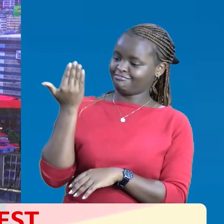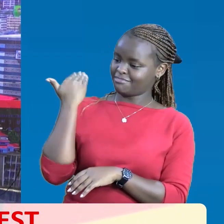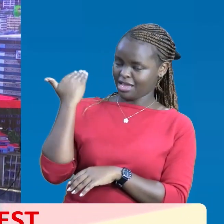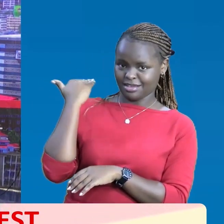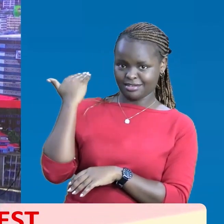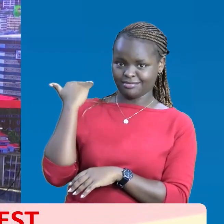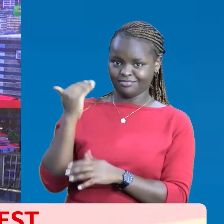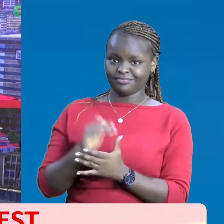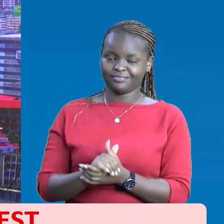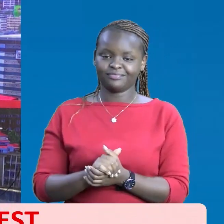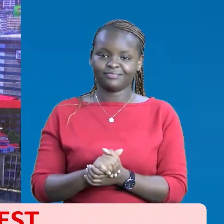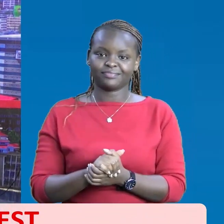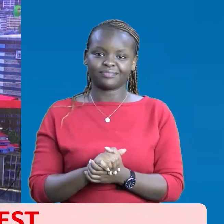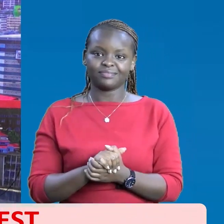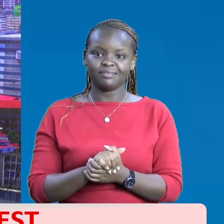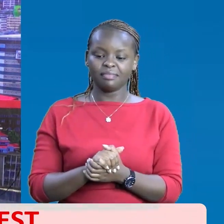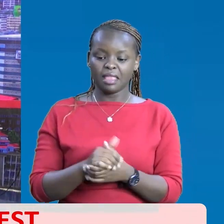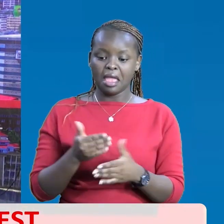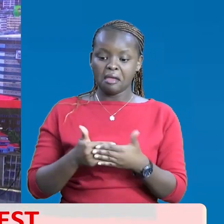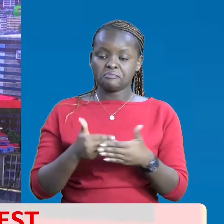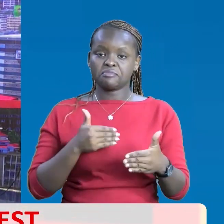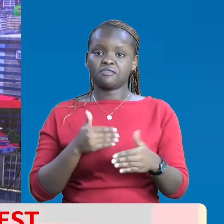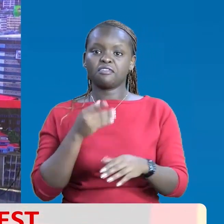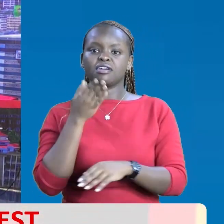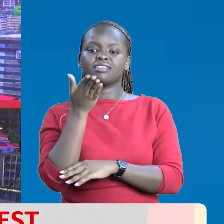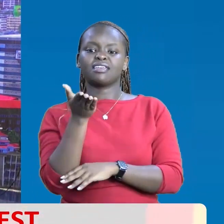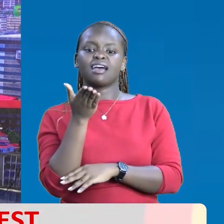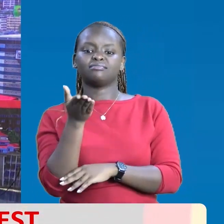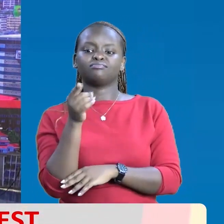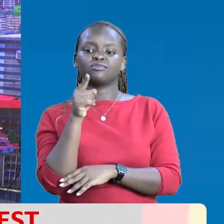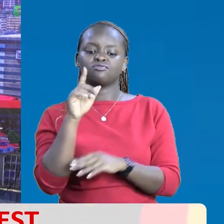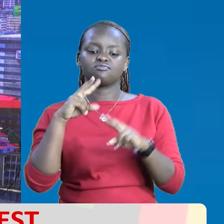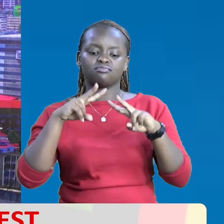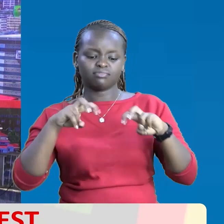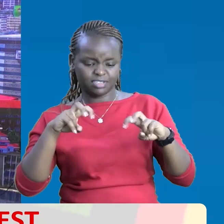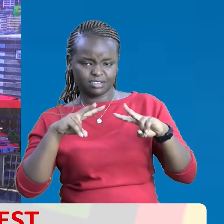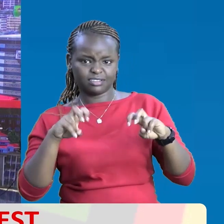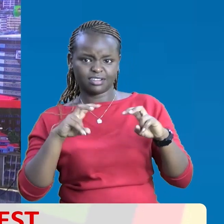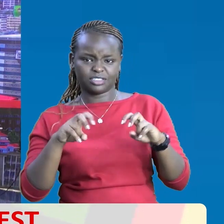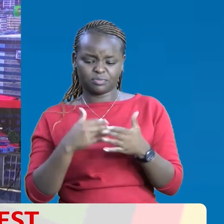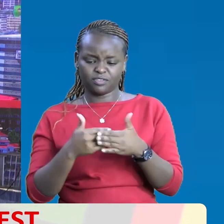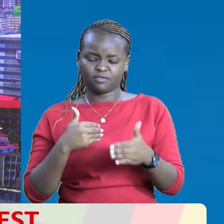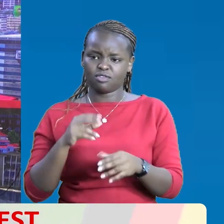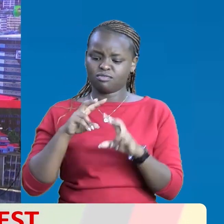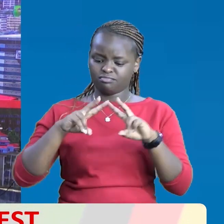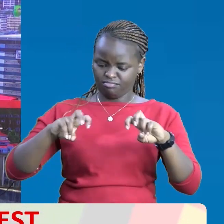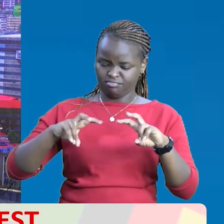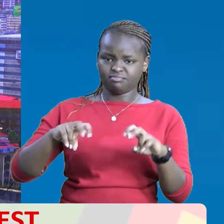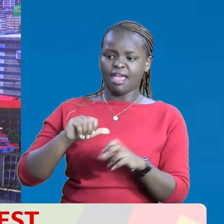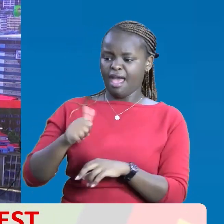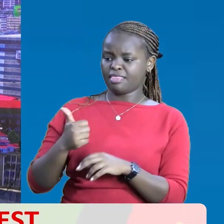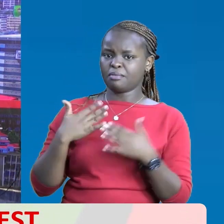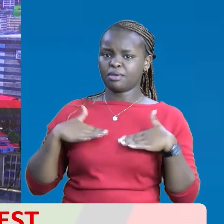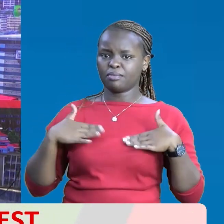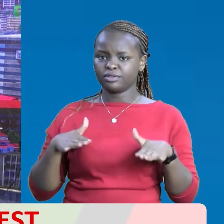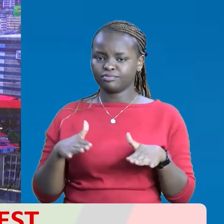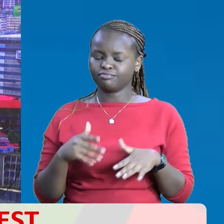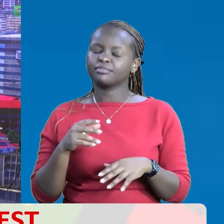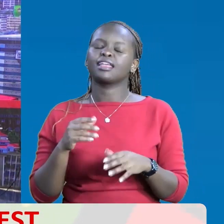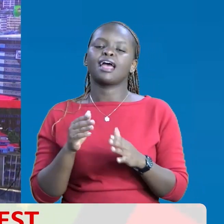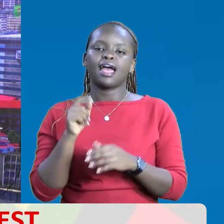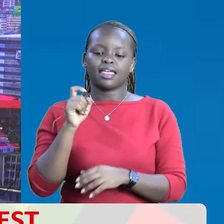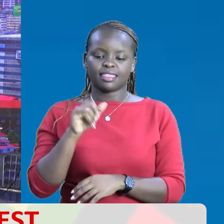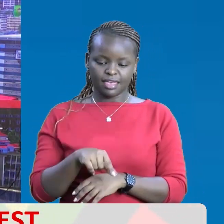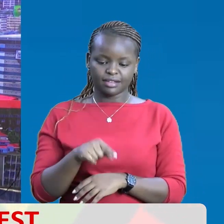huko nyuma. Hata before zifike hapo, wewe mwenyewe umejigot kwanza ndio uanze kuangalia watu wengine, si ndio? Unajiona. So ndio tunaangalia story yote pale. So keep in touch with